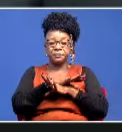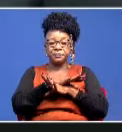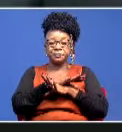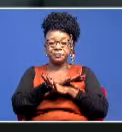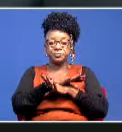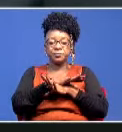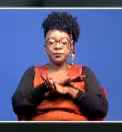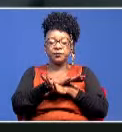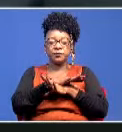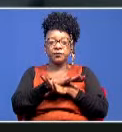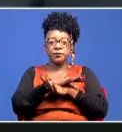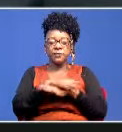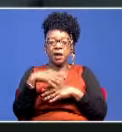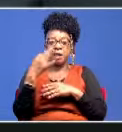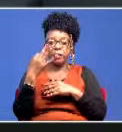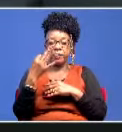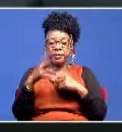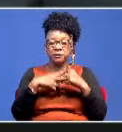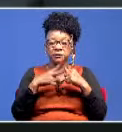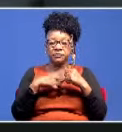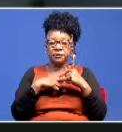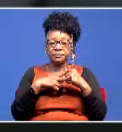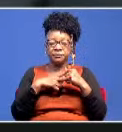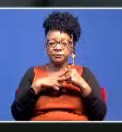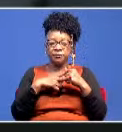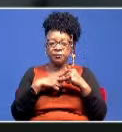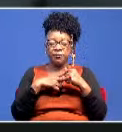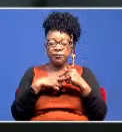hospital, 37 are with parents,